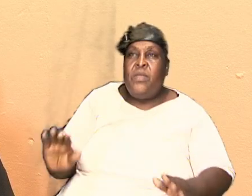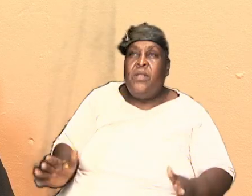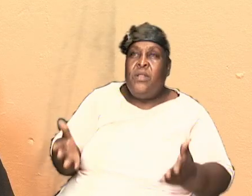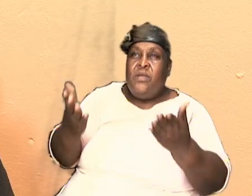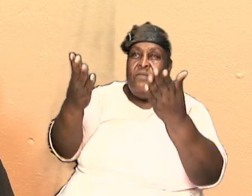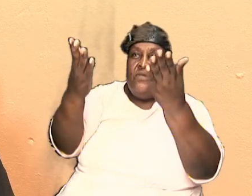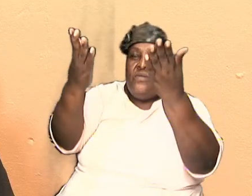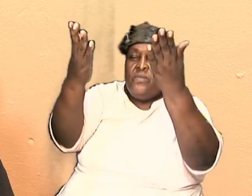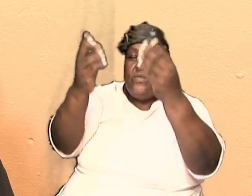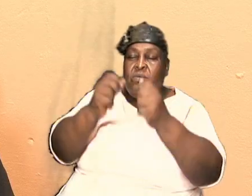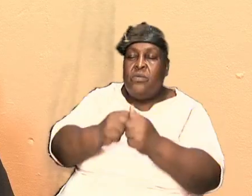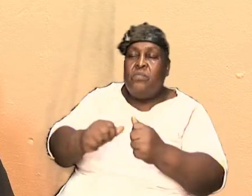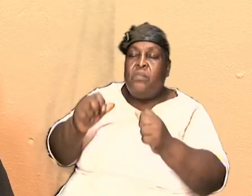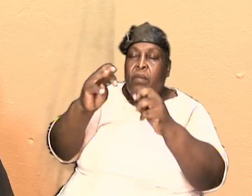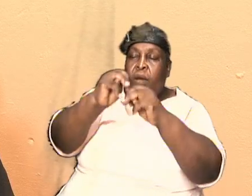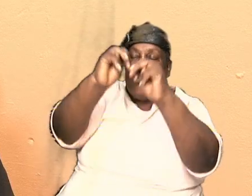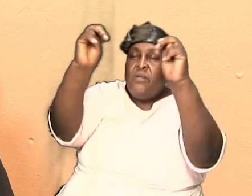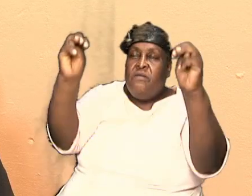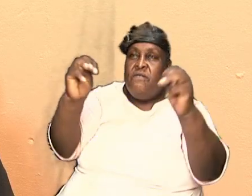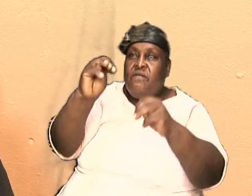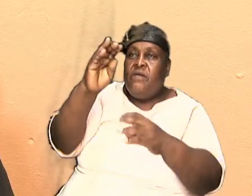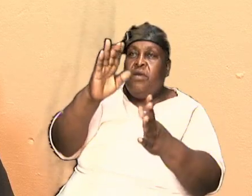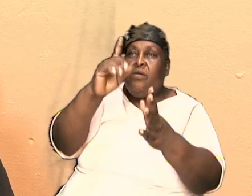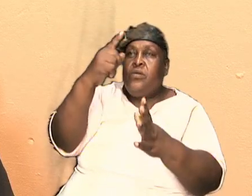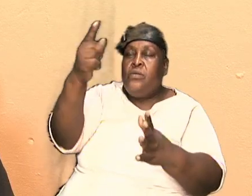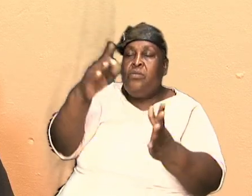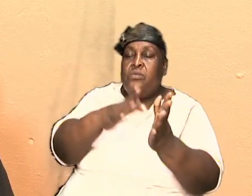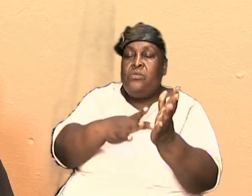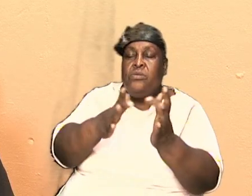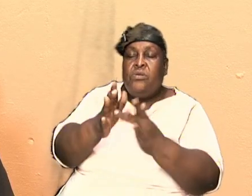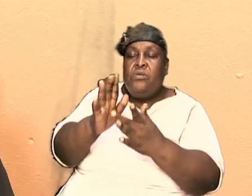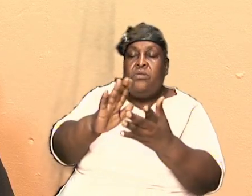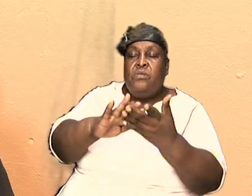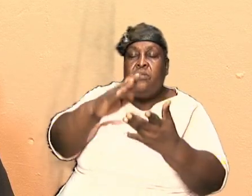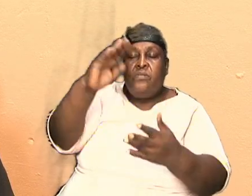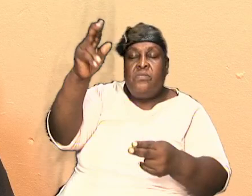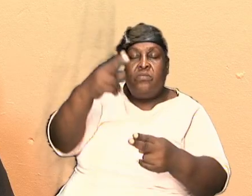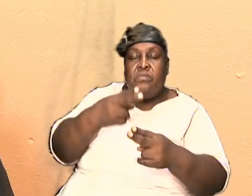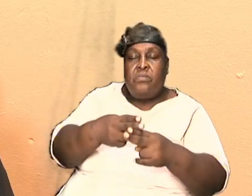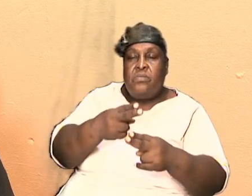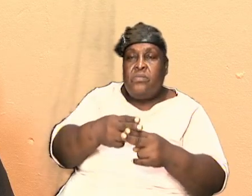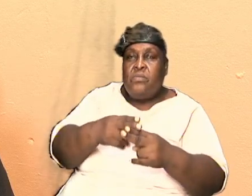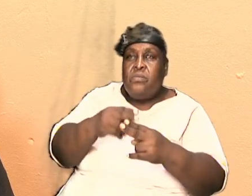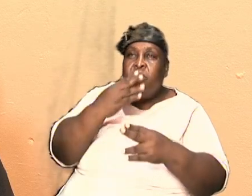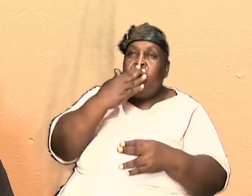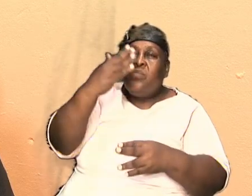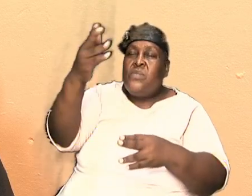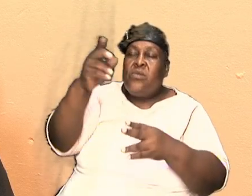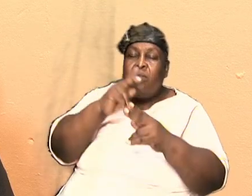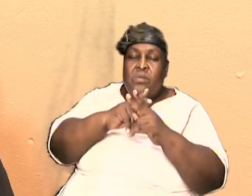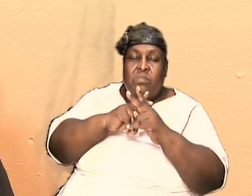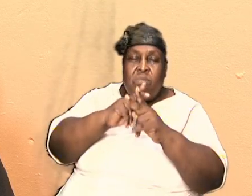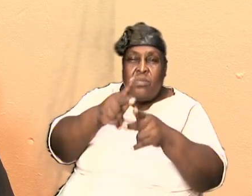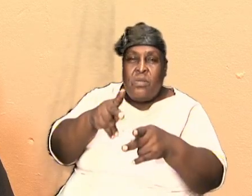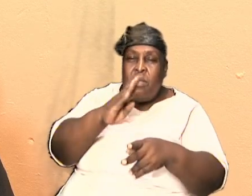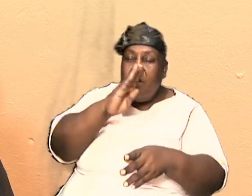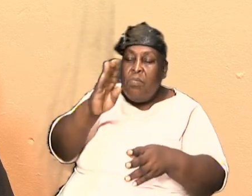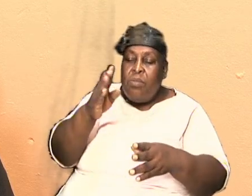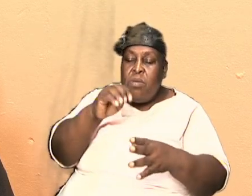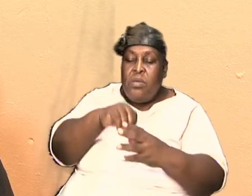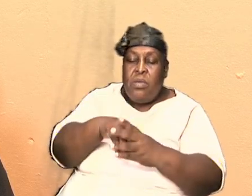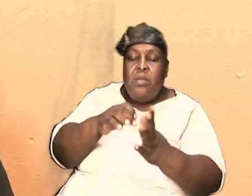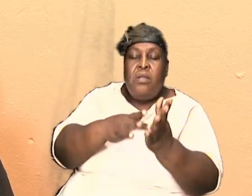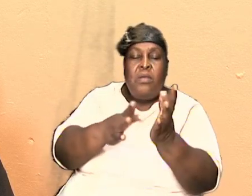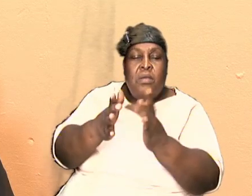we exalt you, we magnify you, Jesus. We glorify your name. We thank you for this privilege to be in a